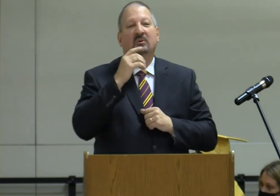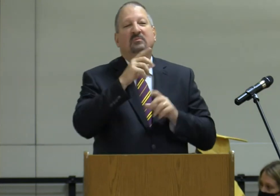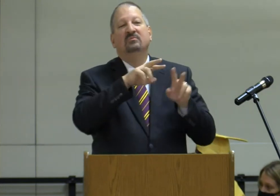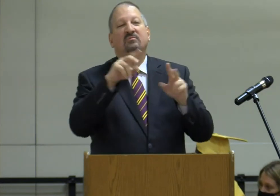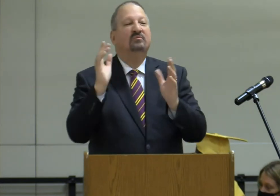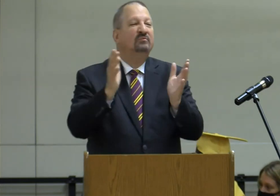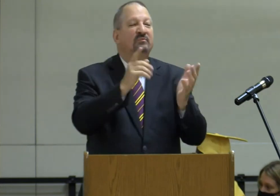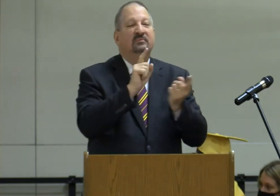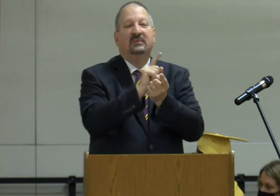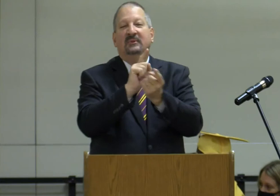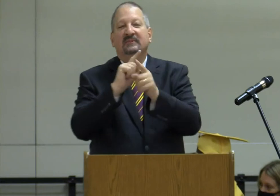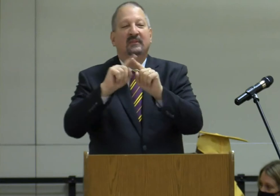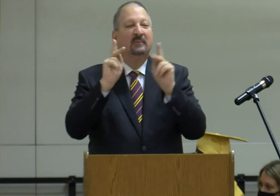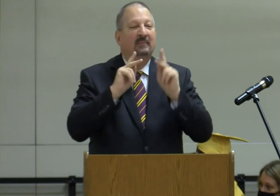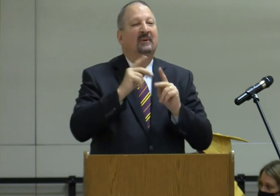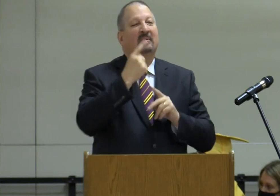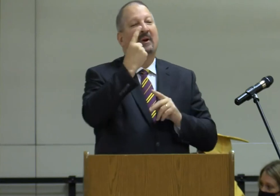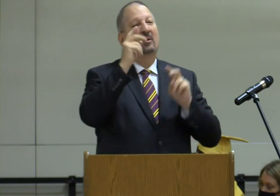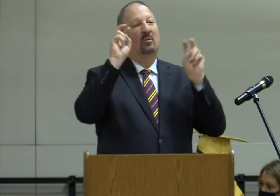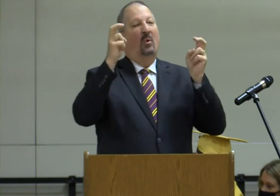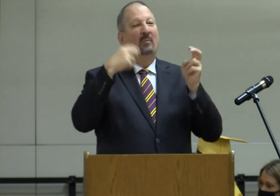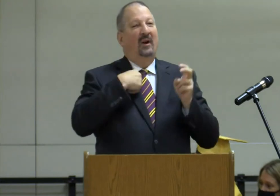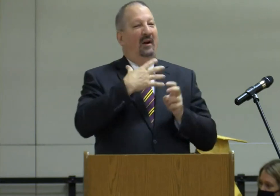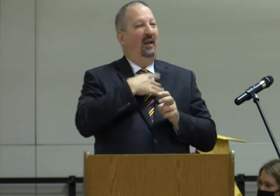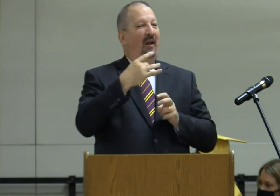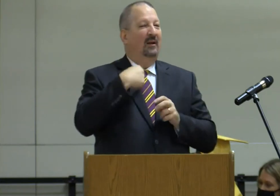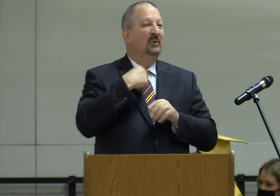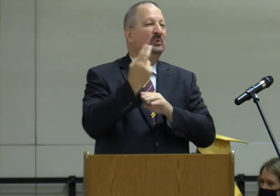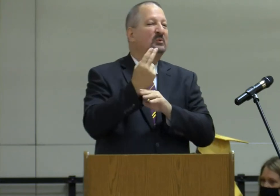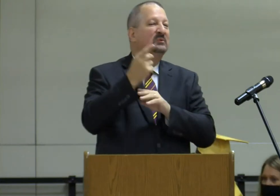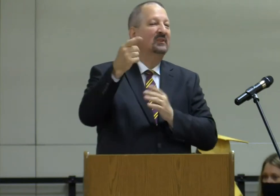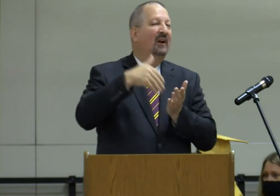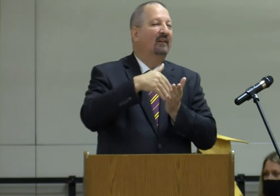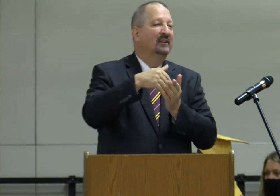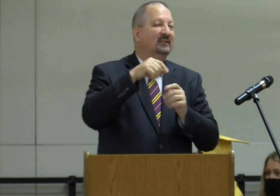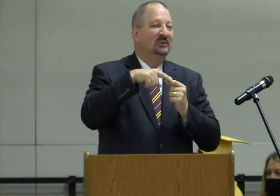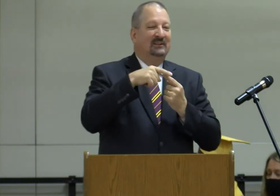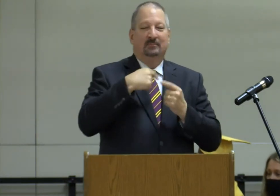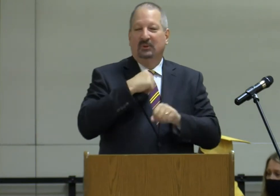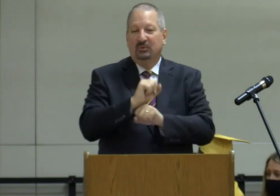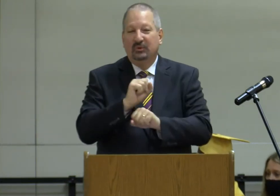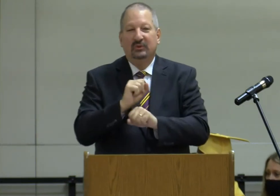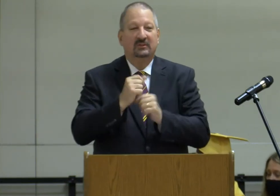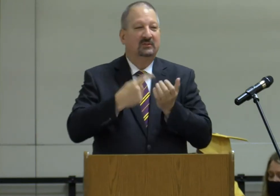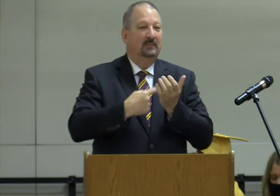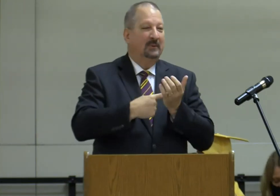with history and traditions, keeping that in mind.